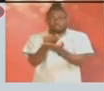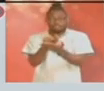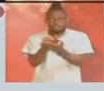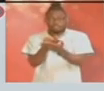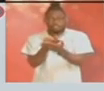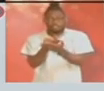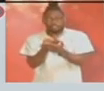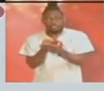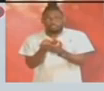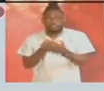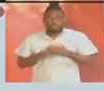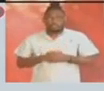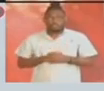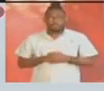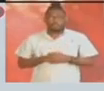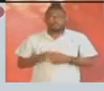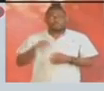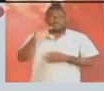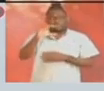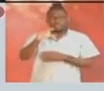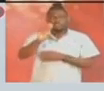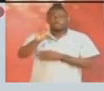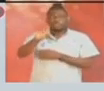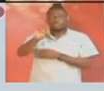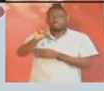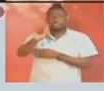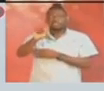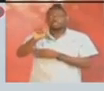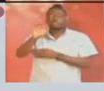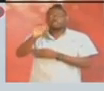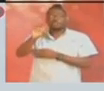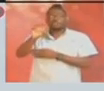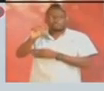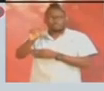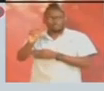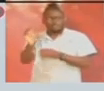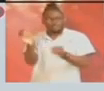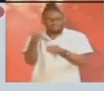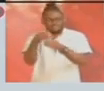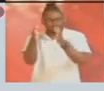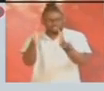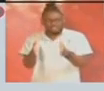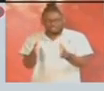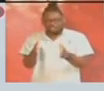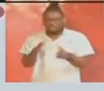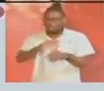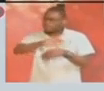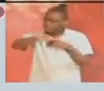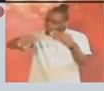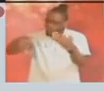this is the start of phase 2, and we always said, depending on the number of